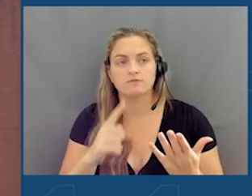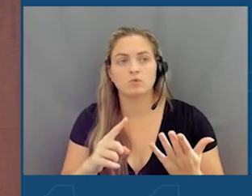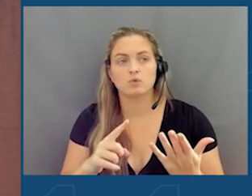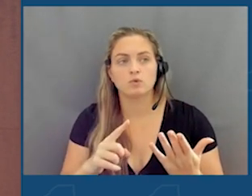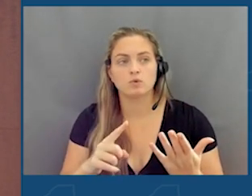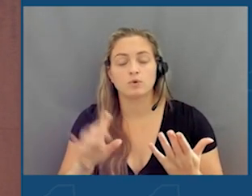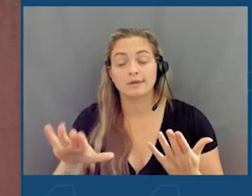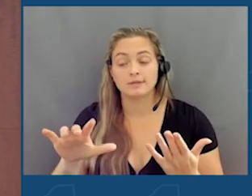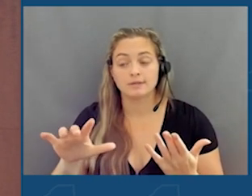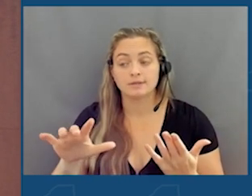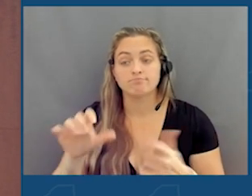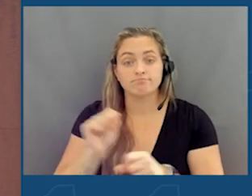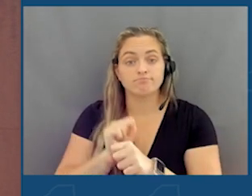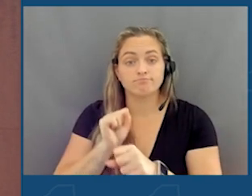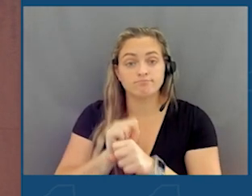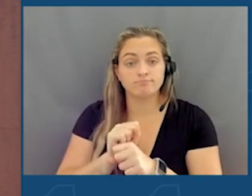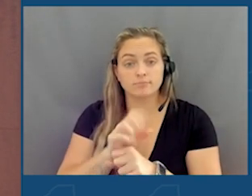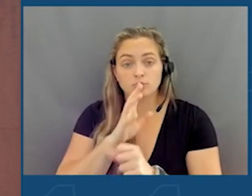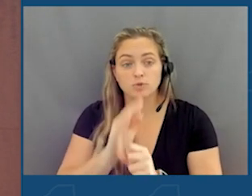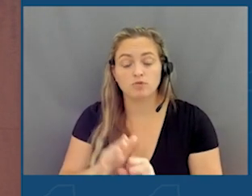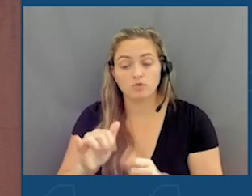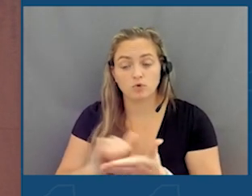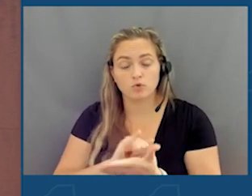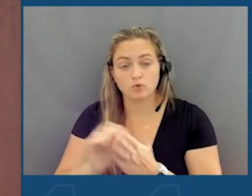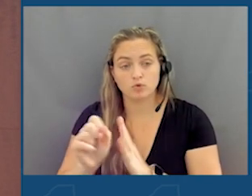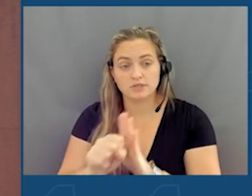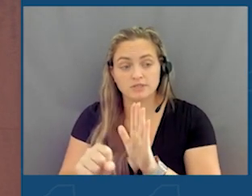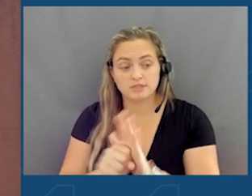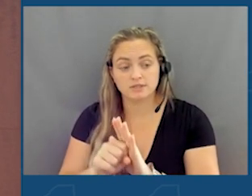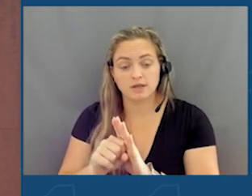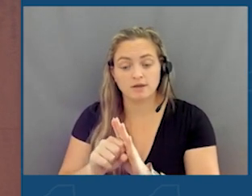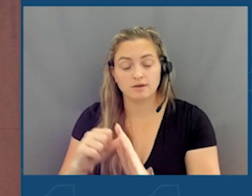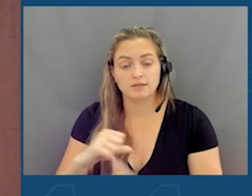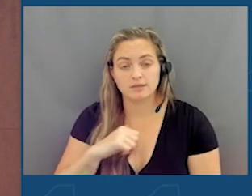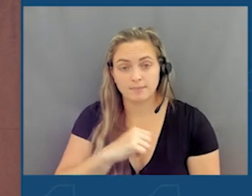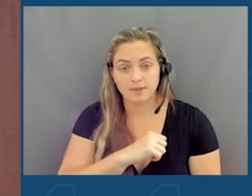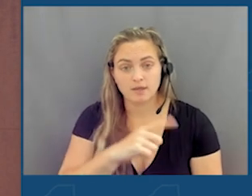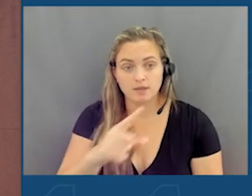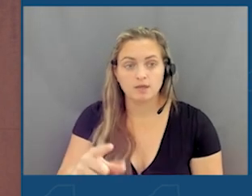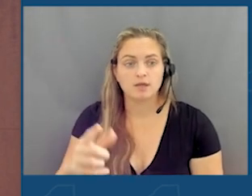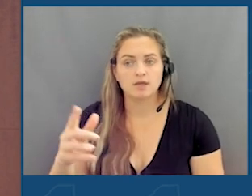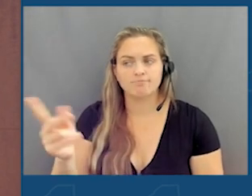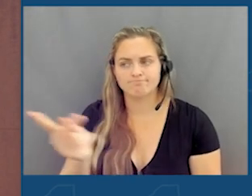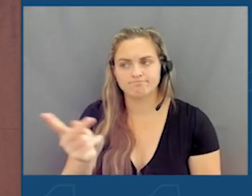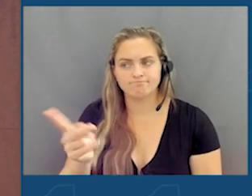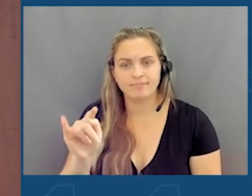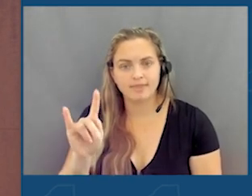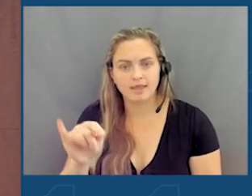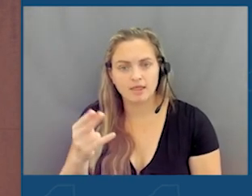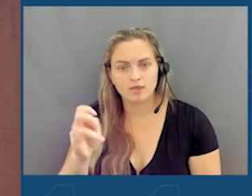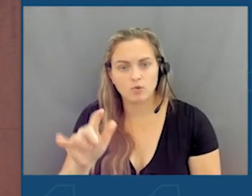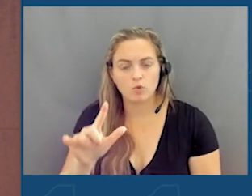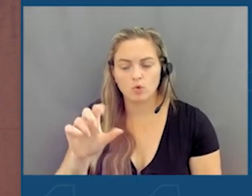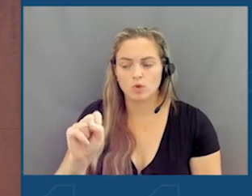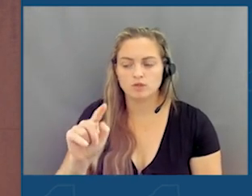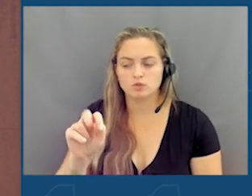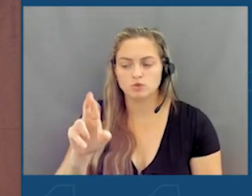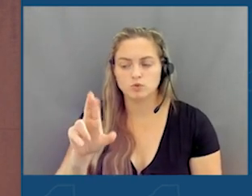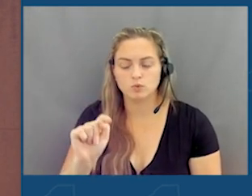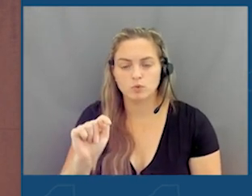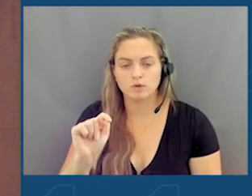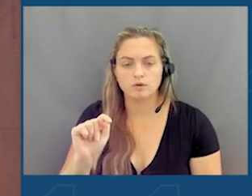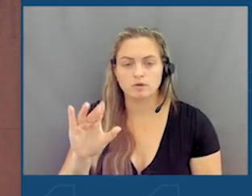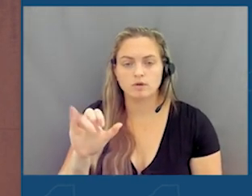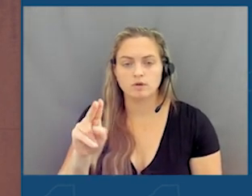his tenure as the Speaker of the New York State Assembly. Together, he and Kathy Hochul, and of course Senator Stuart Cousins,